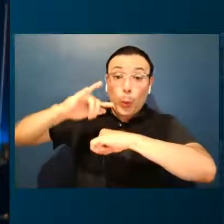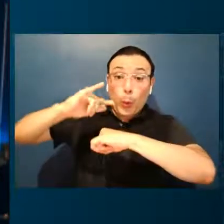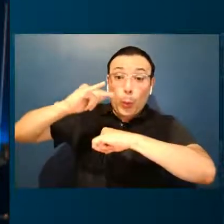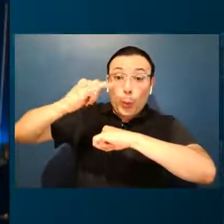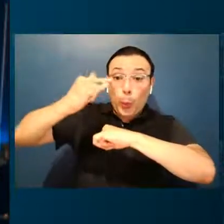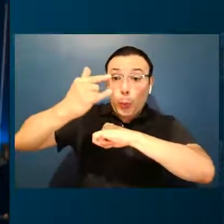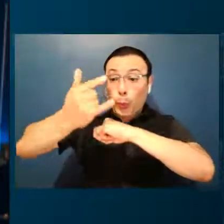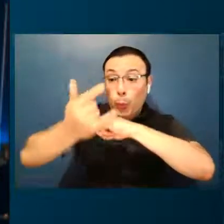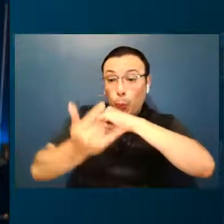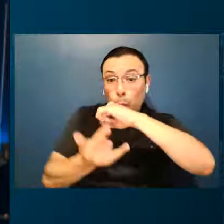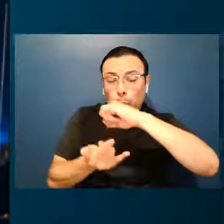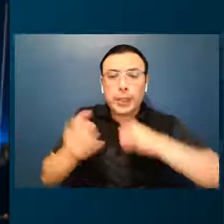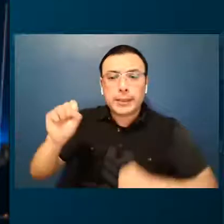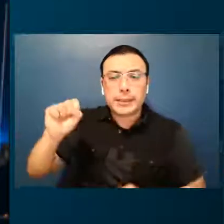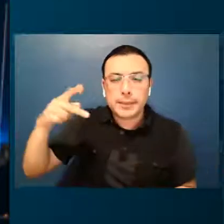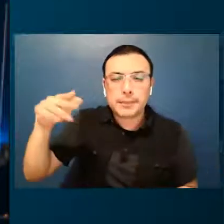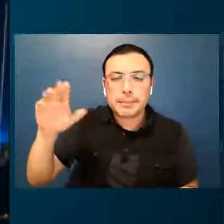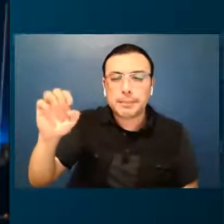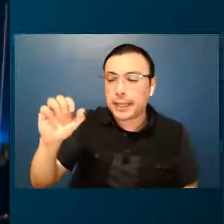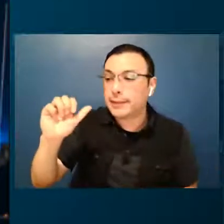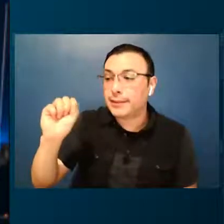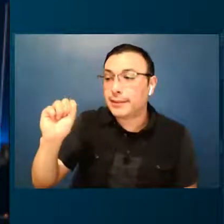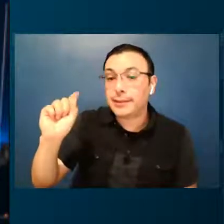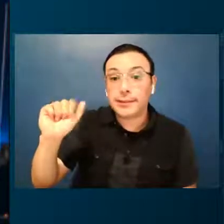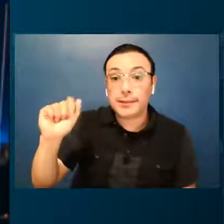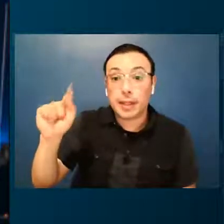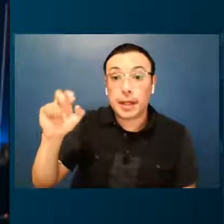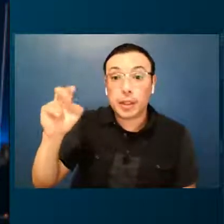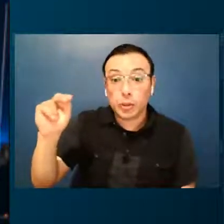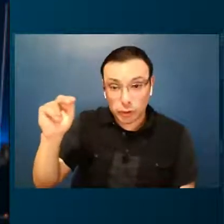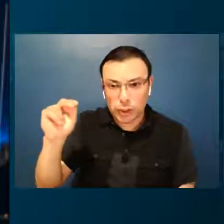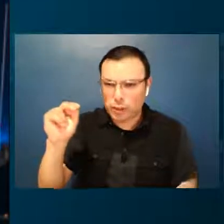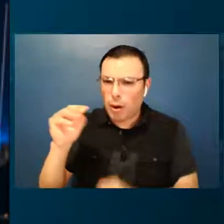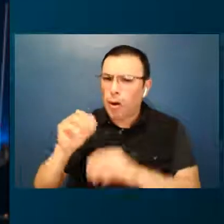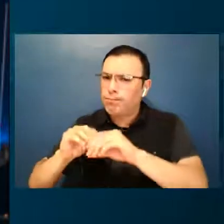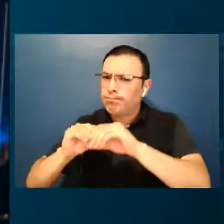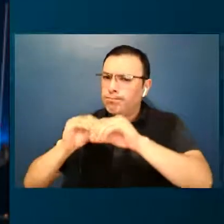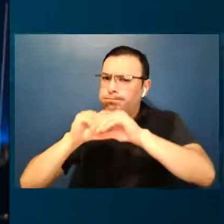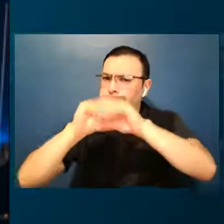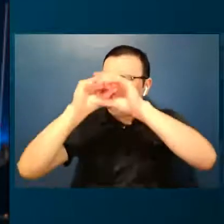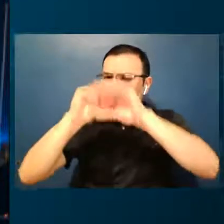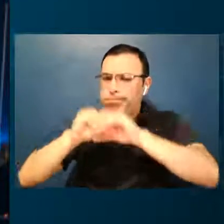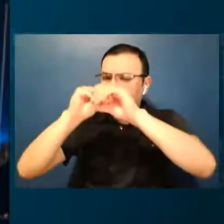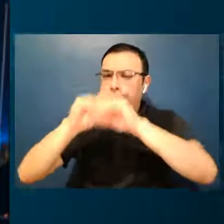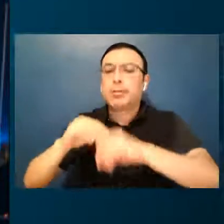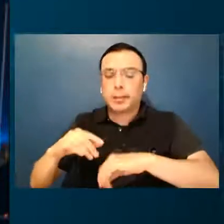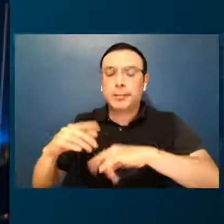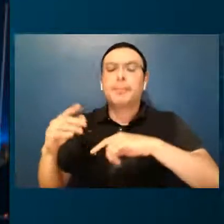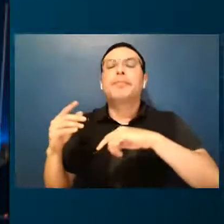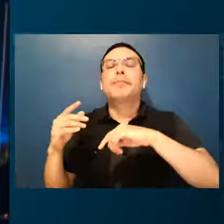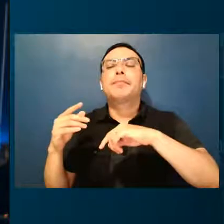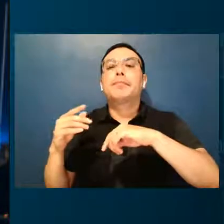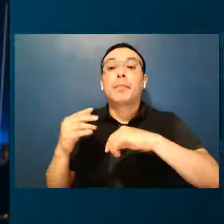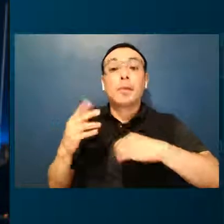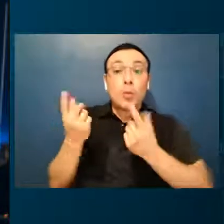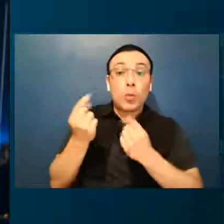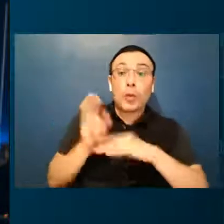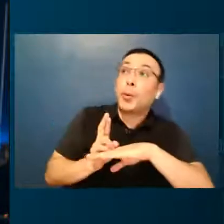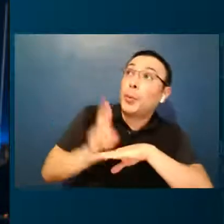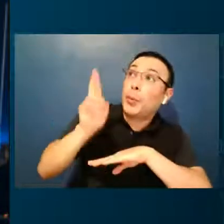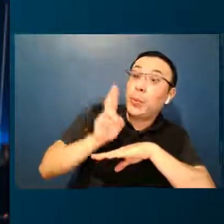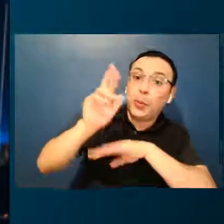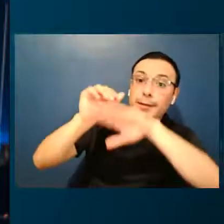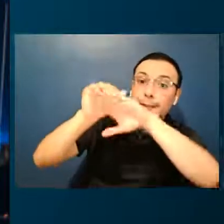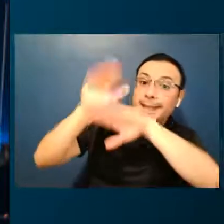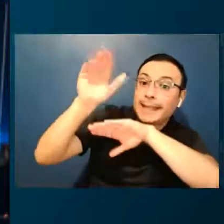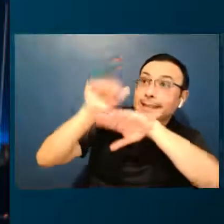space for long periods of time, right? So they get these resupply capsules that are sent to them, these care packages, you could say, and then they stock up over